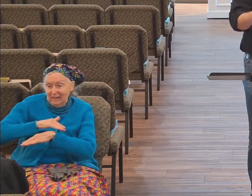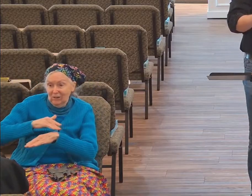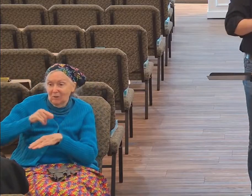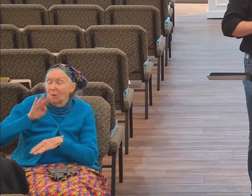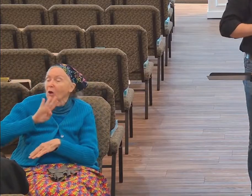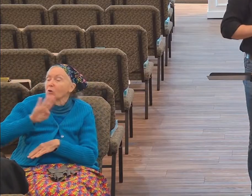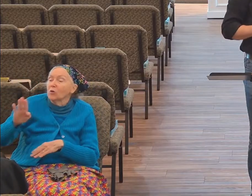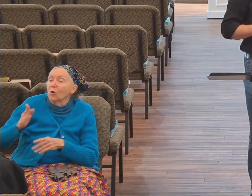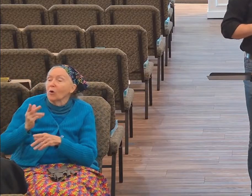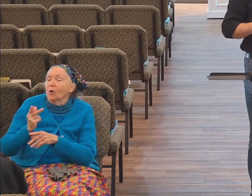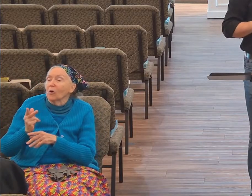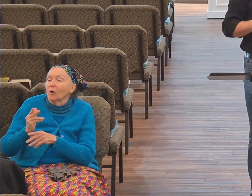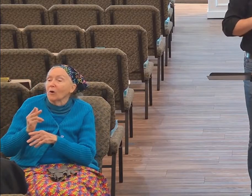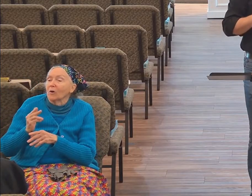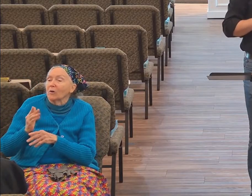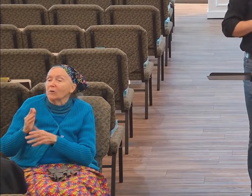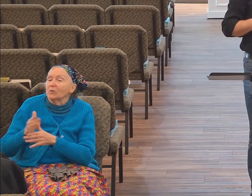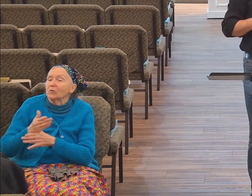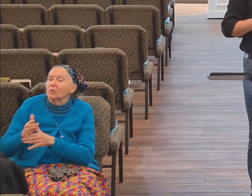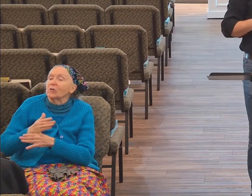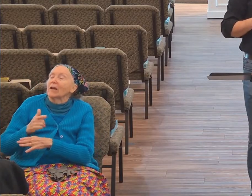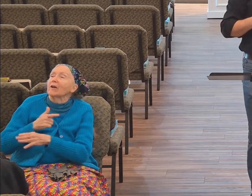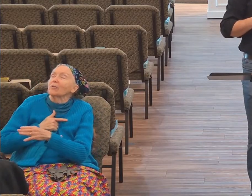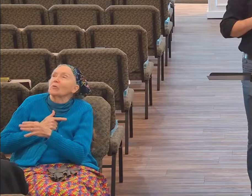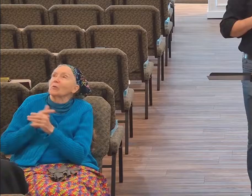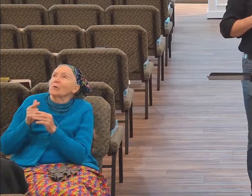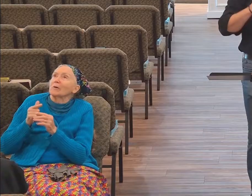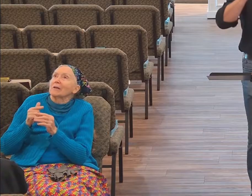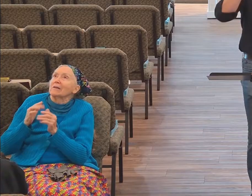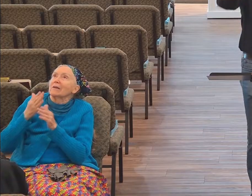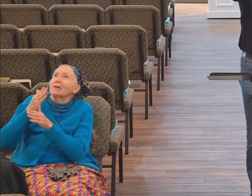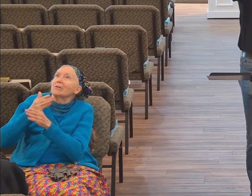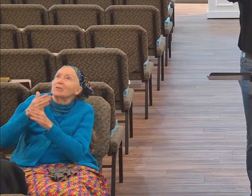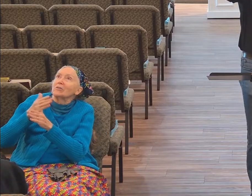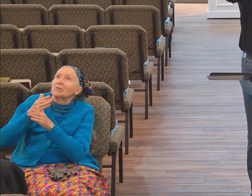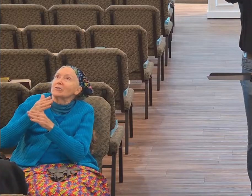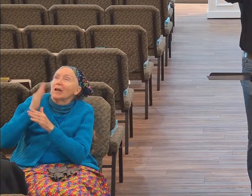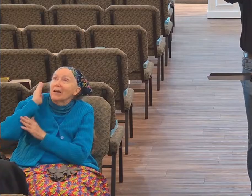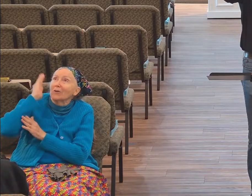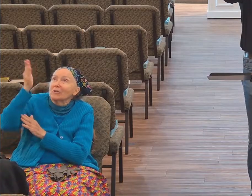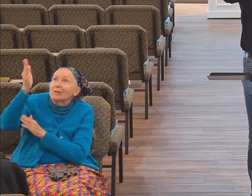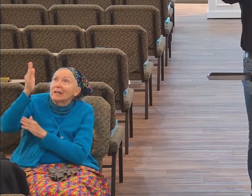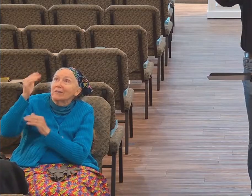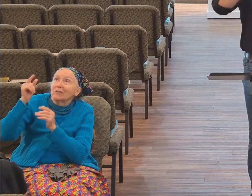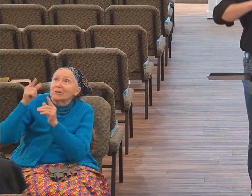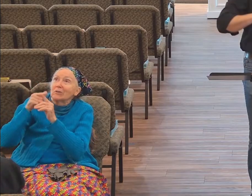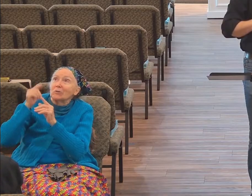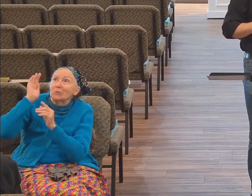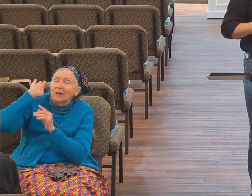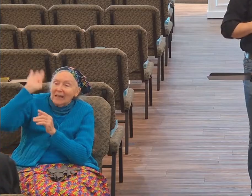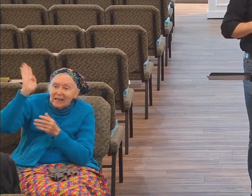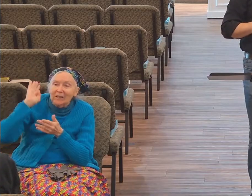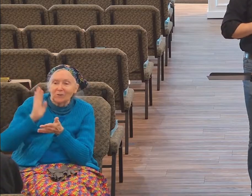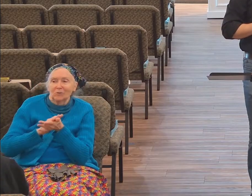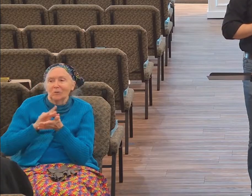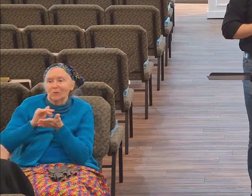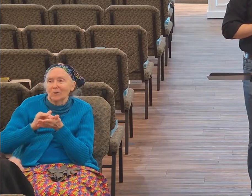will, and his glory. This is your shared destiny. Okay?